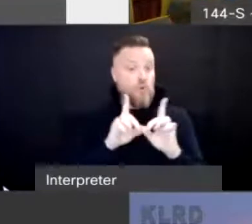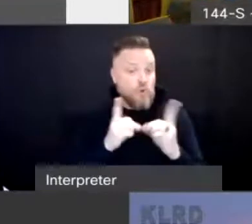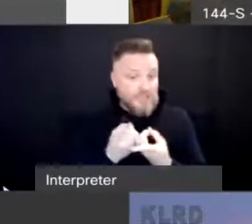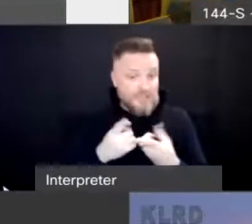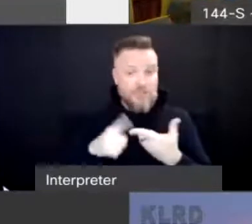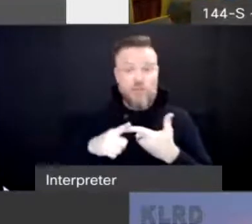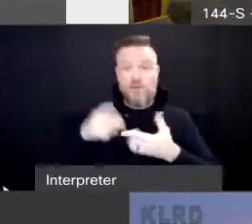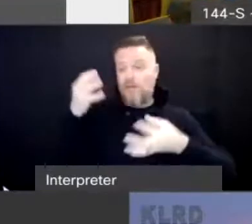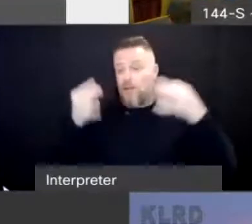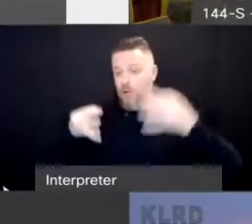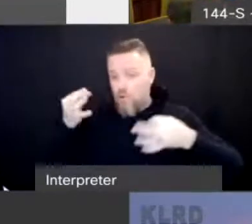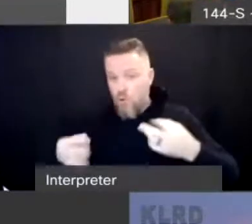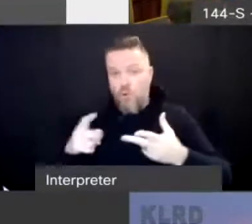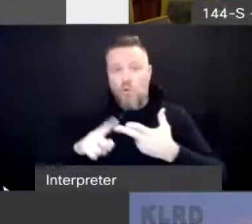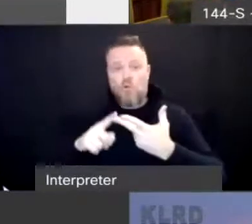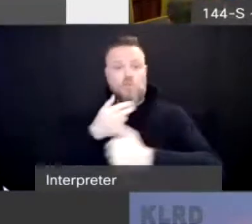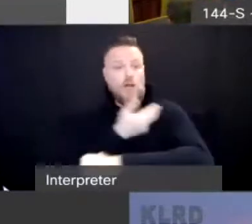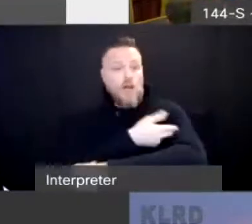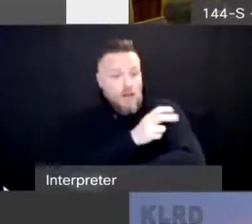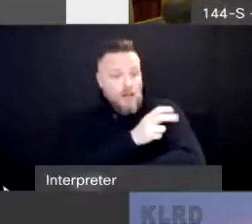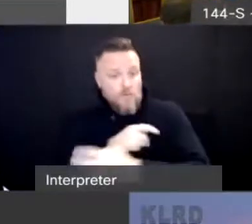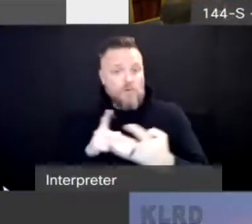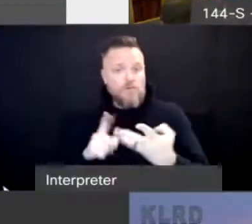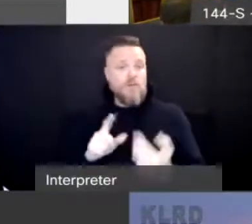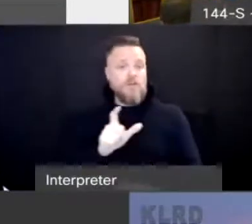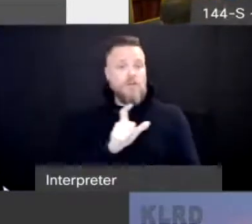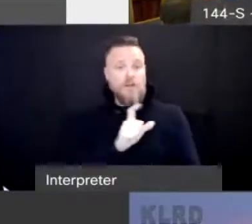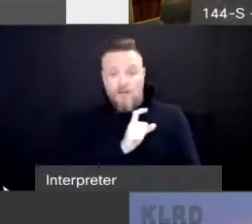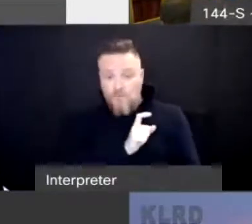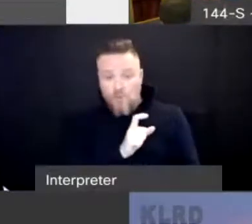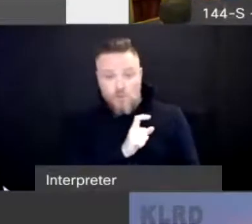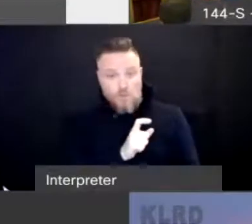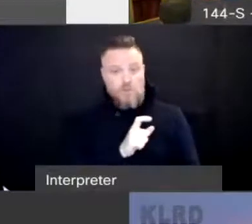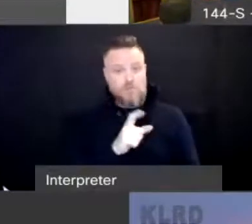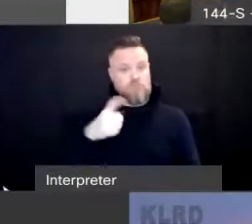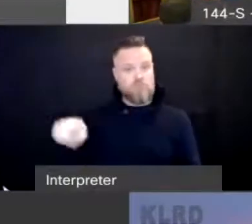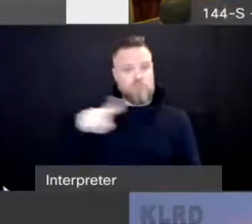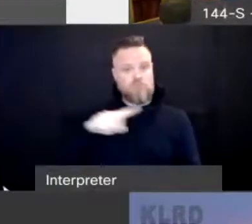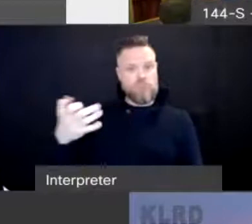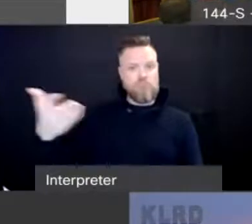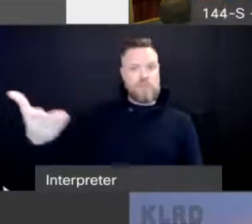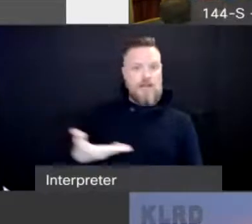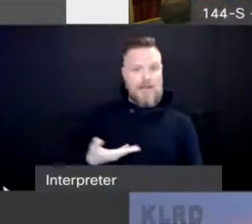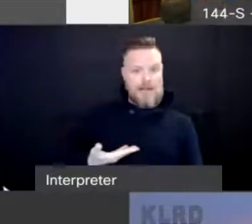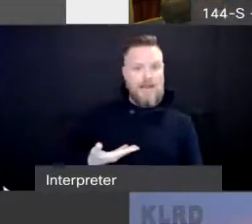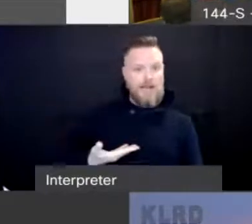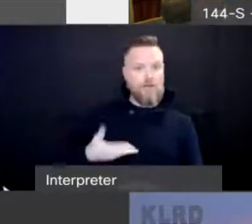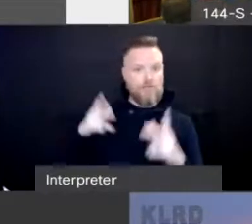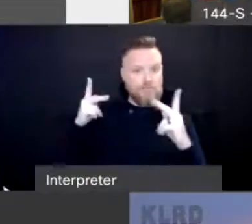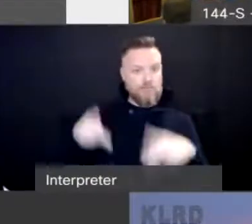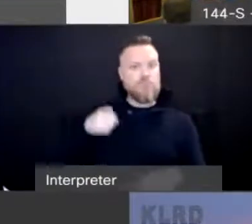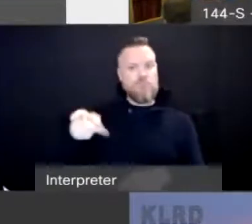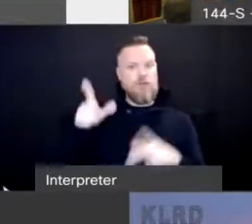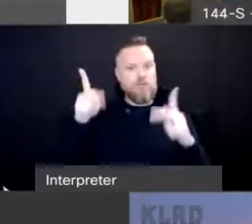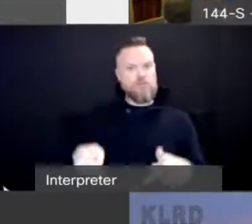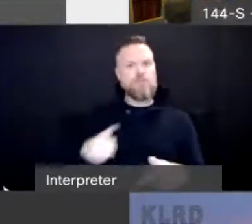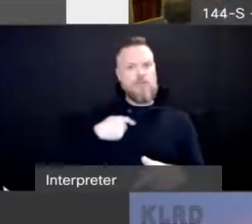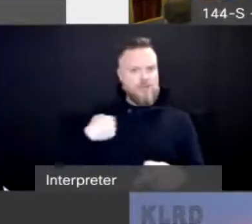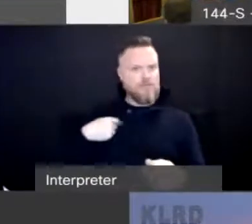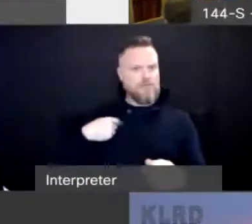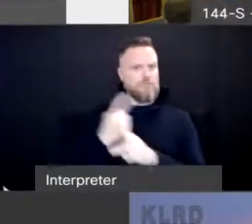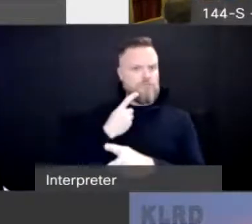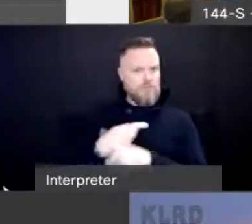if our hospitals, if law enforcement are wanting to hire someone, it is someone that has those